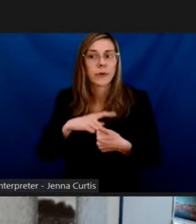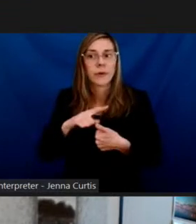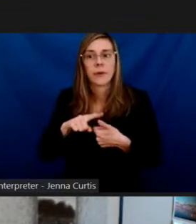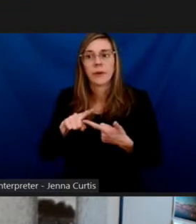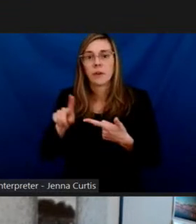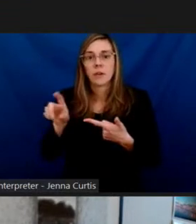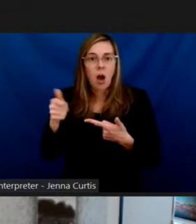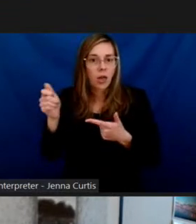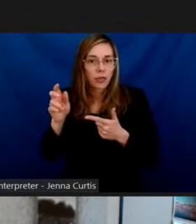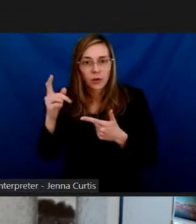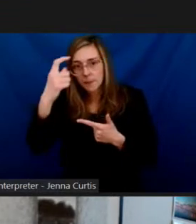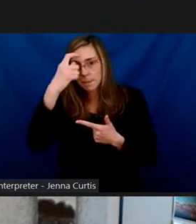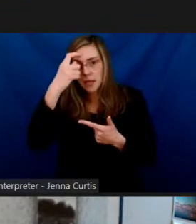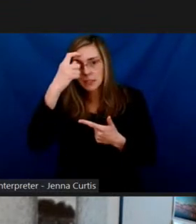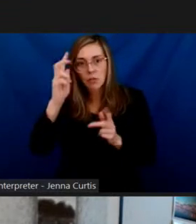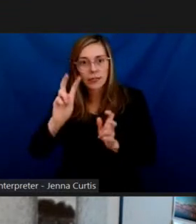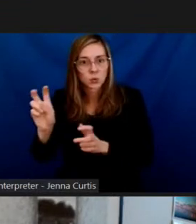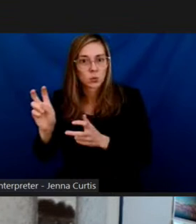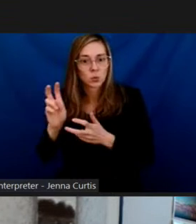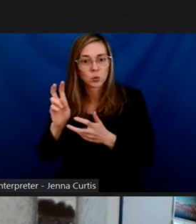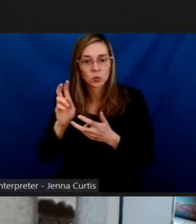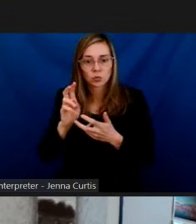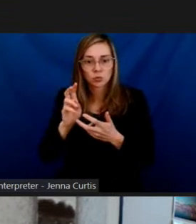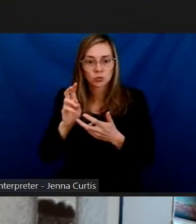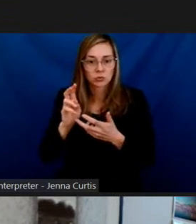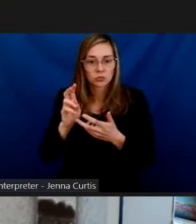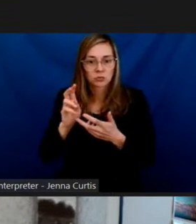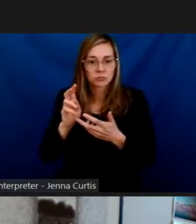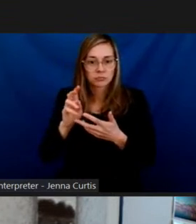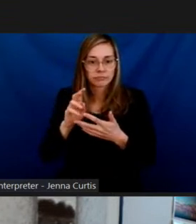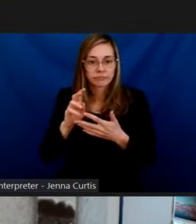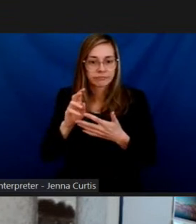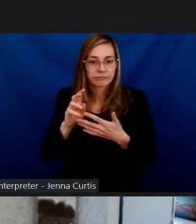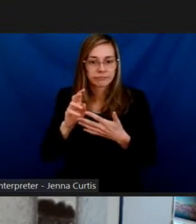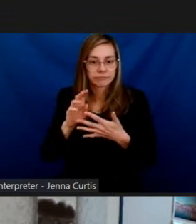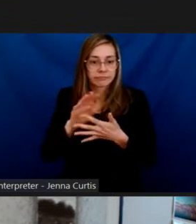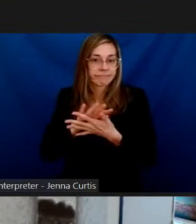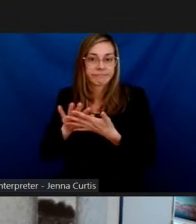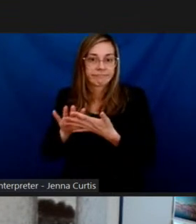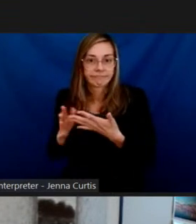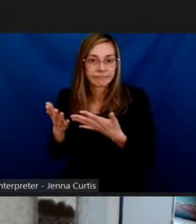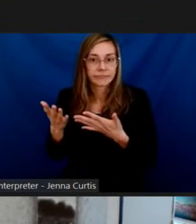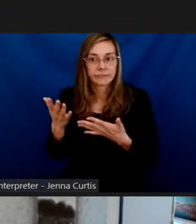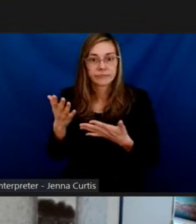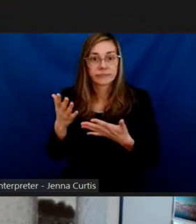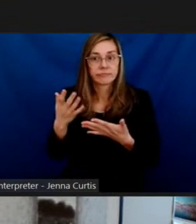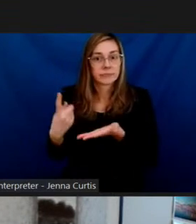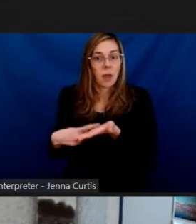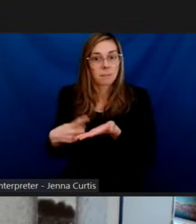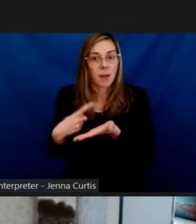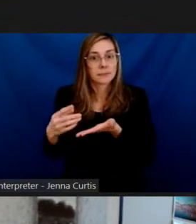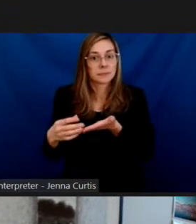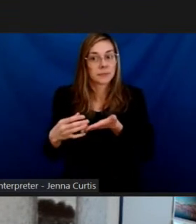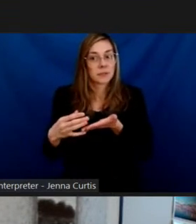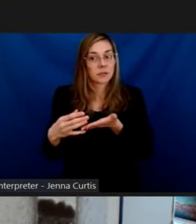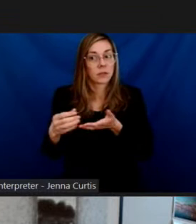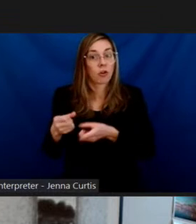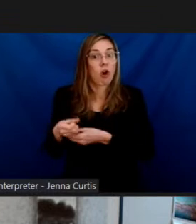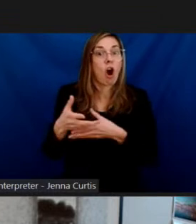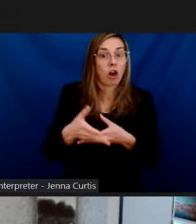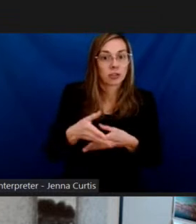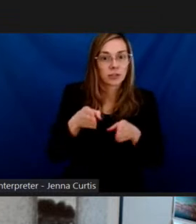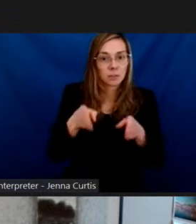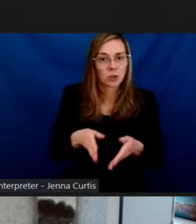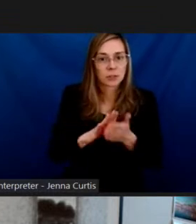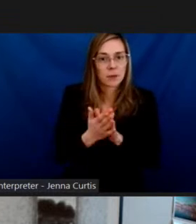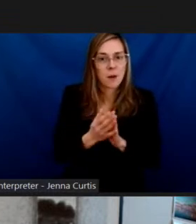issues that correspond with that, that sometimes lead to being homeless. Why are we doing such a